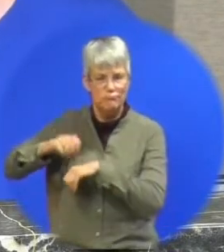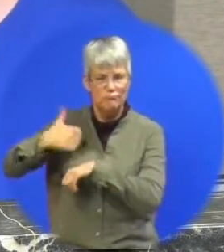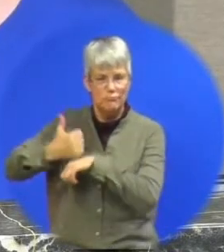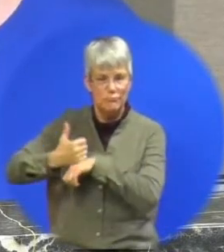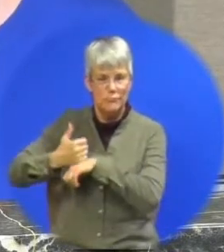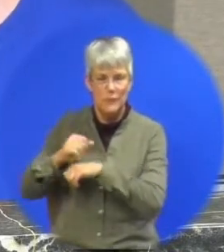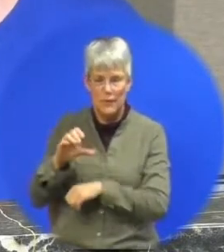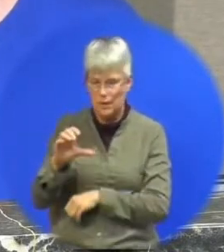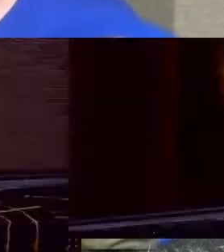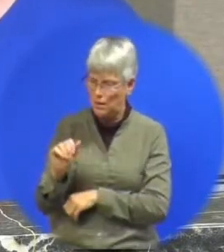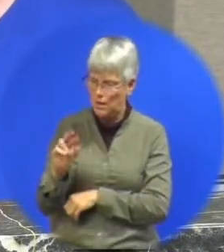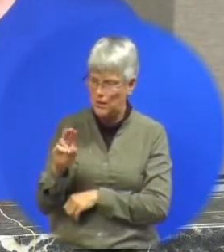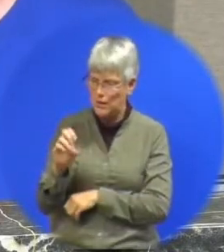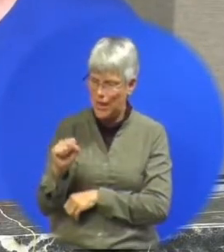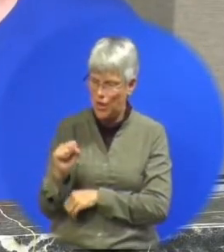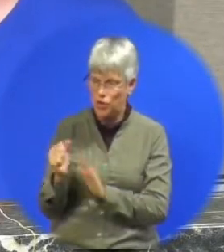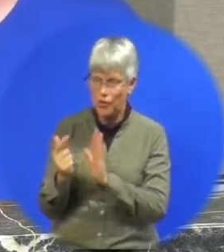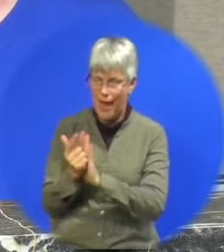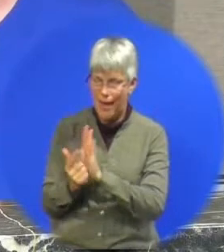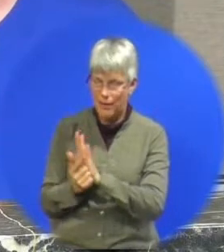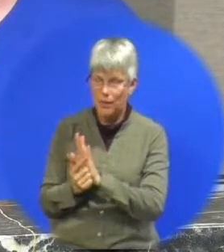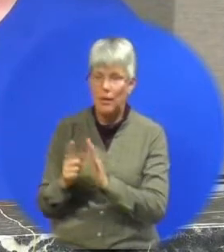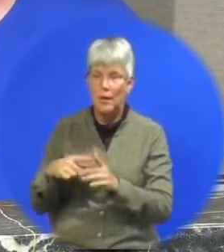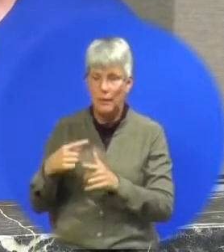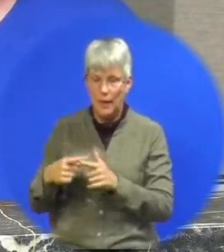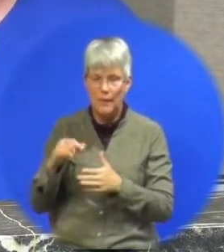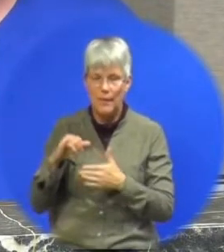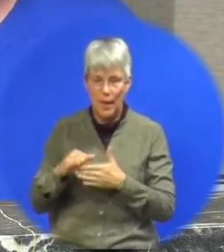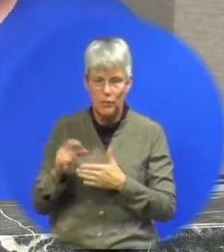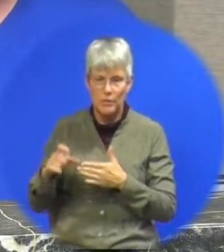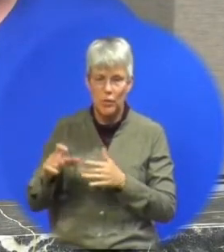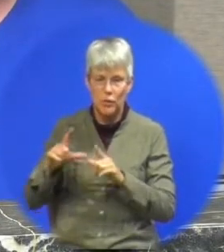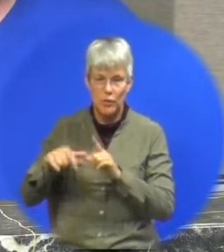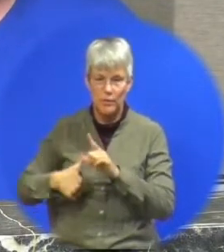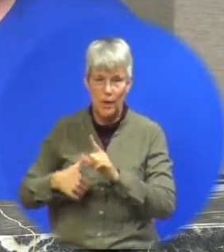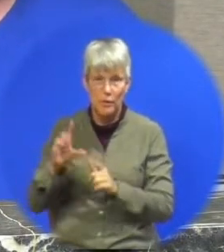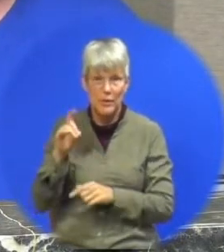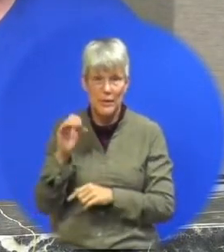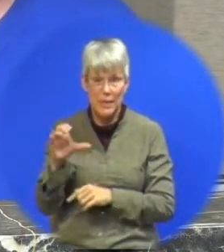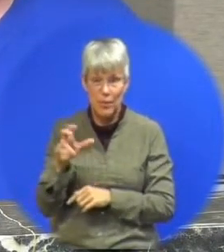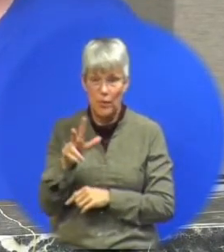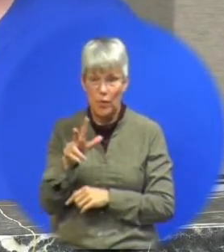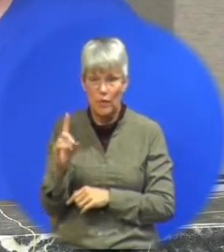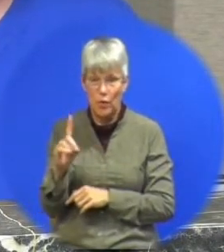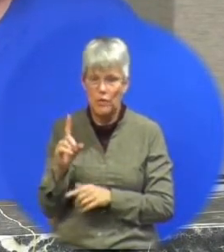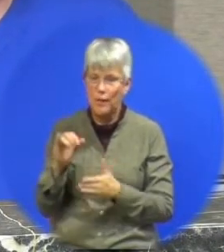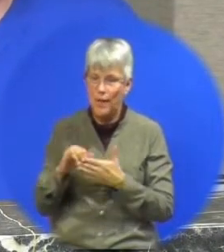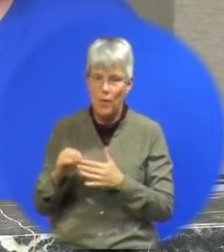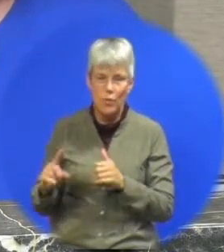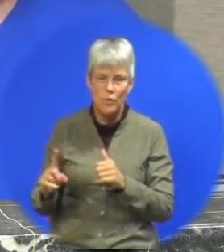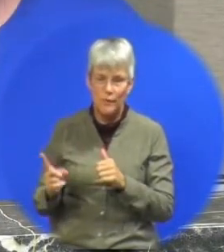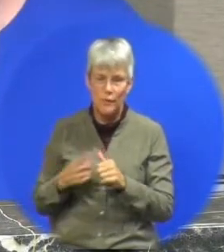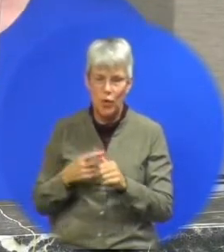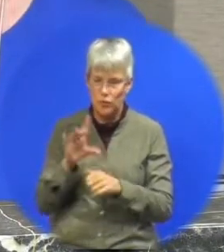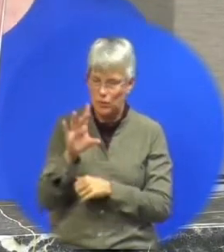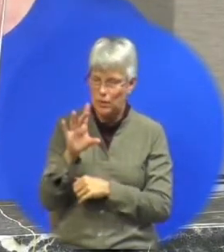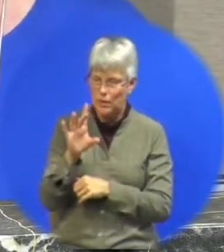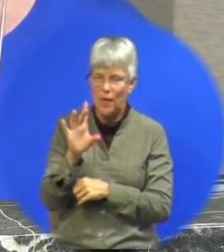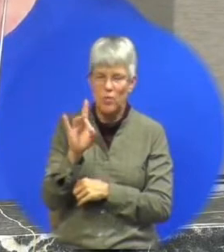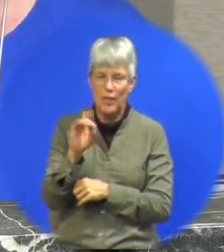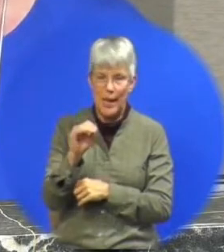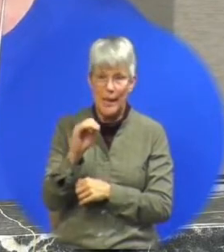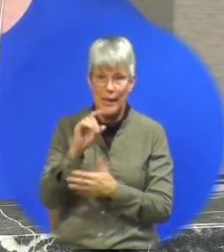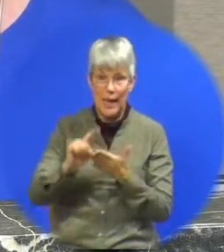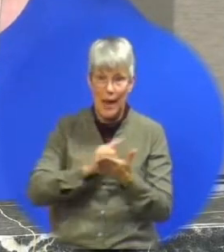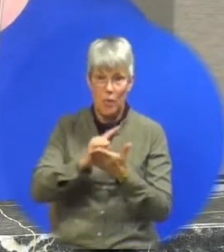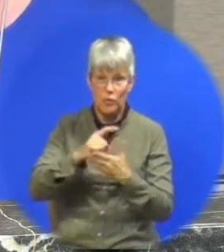CARES Act and was set to expire on December the 31st, which was the original 80 hours of time for